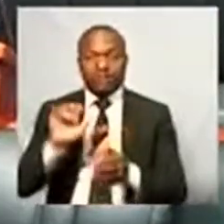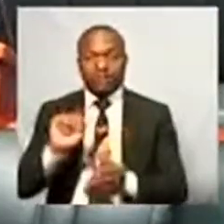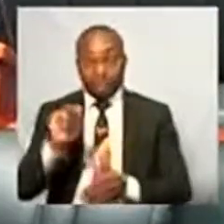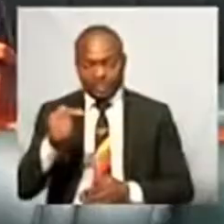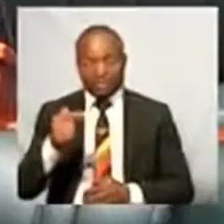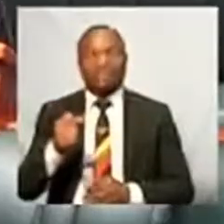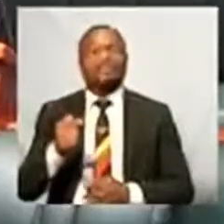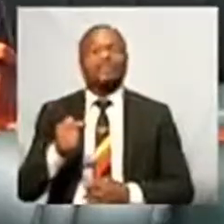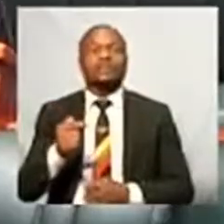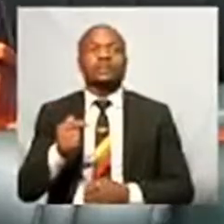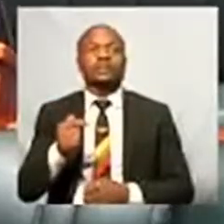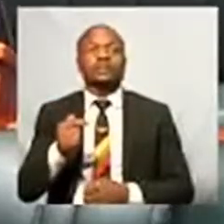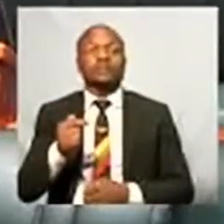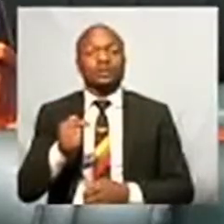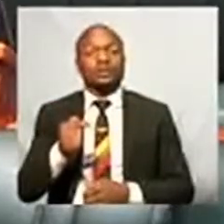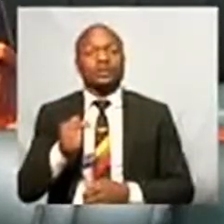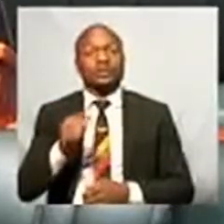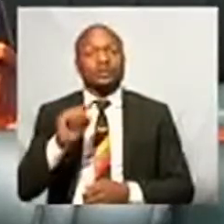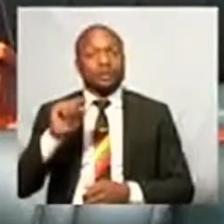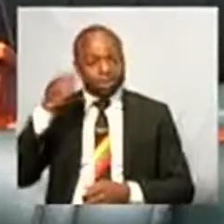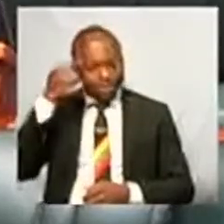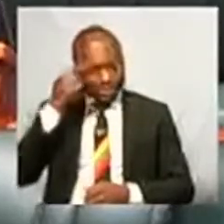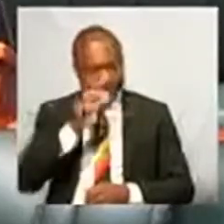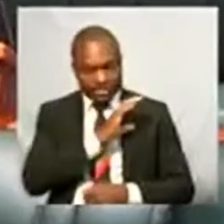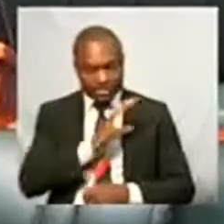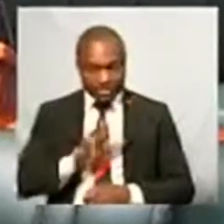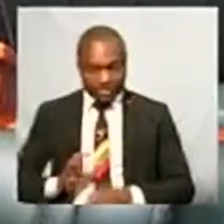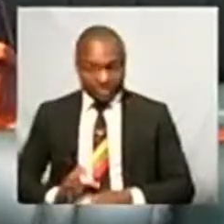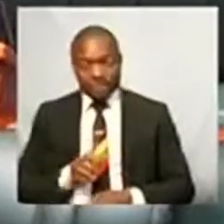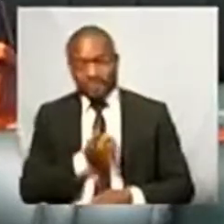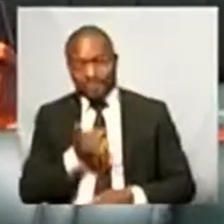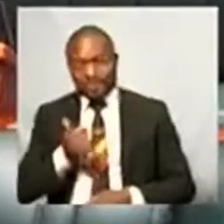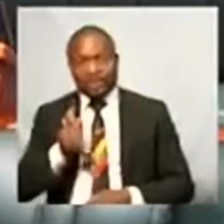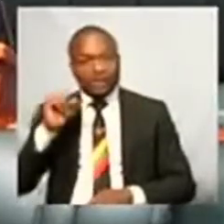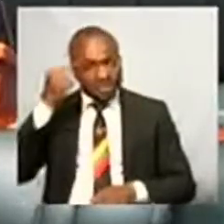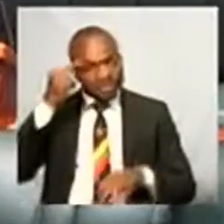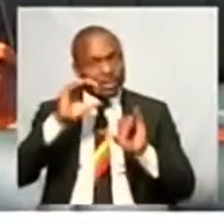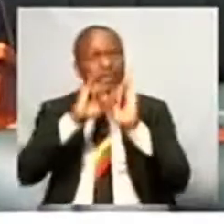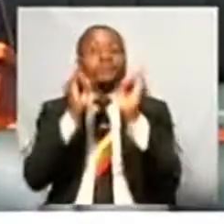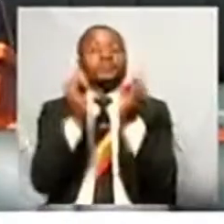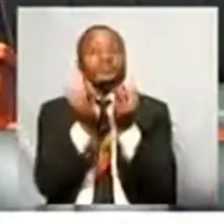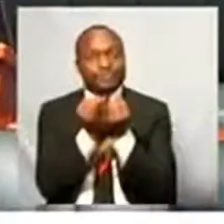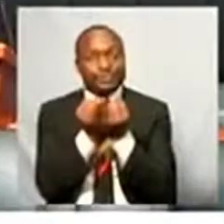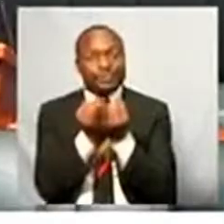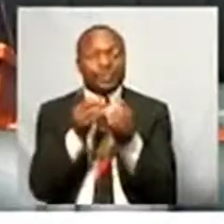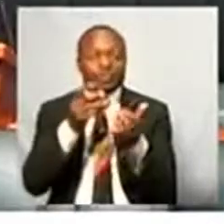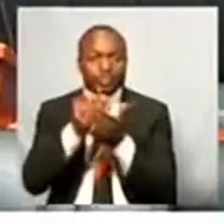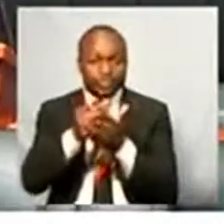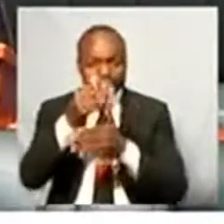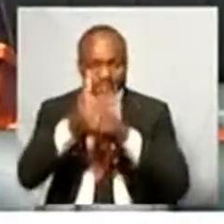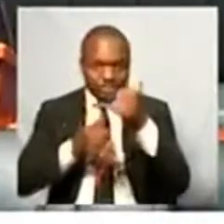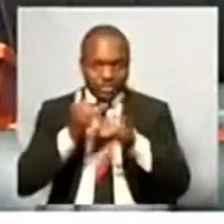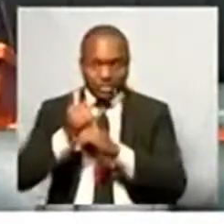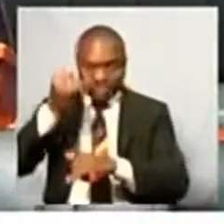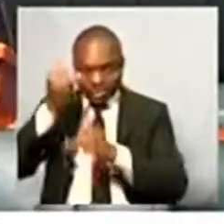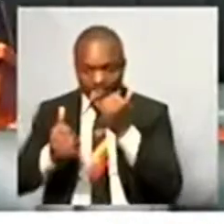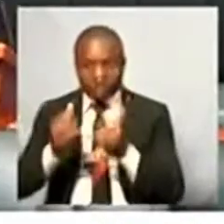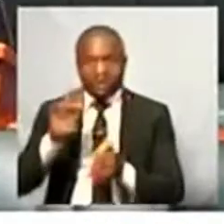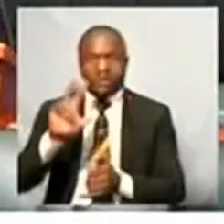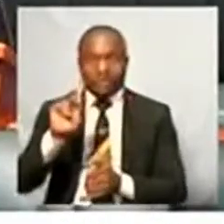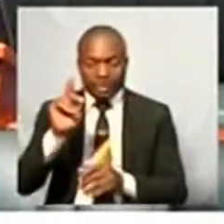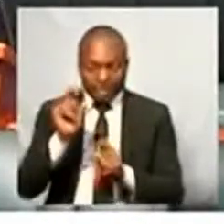General, on the accounts of parastatal bodies and other statutory institutions for the financial year ended 31st